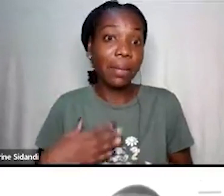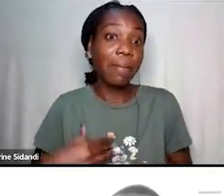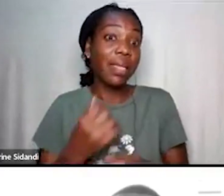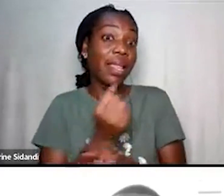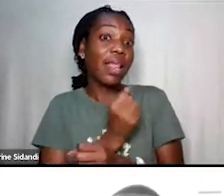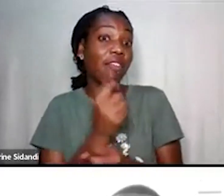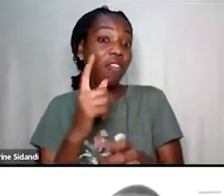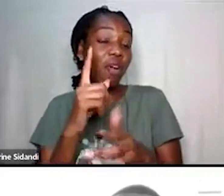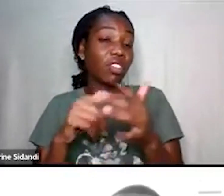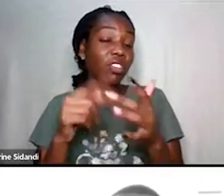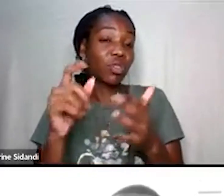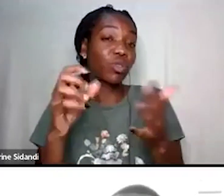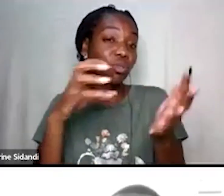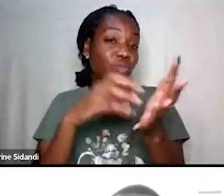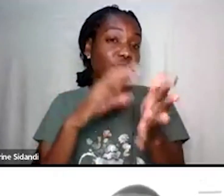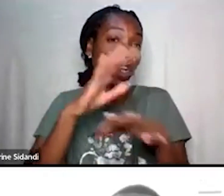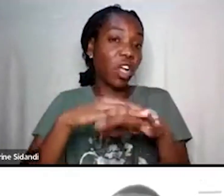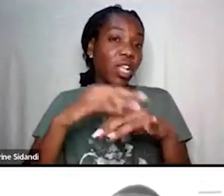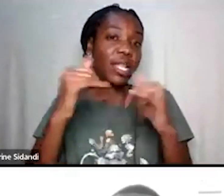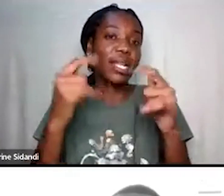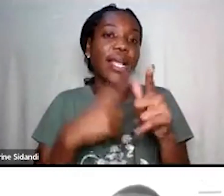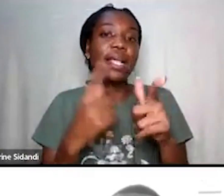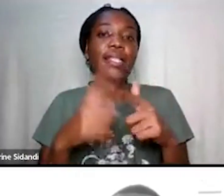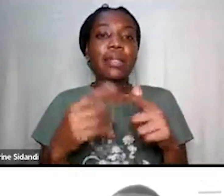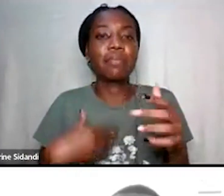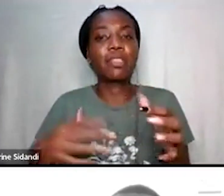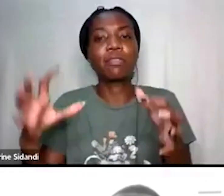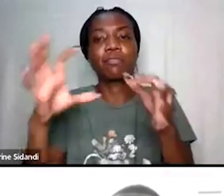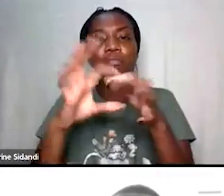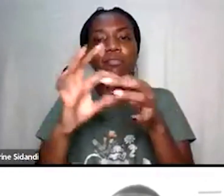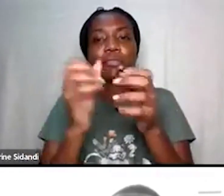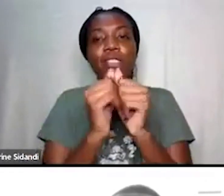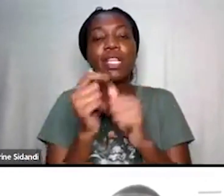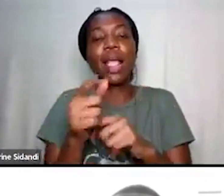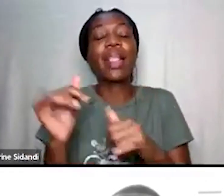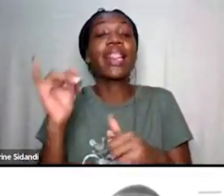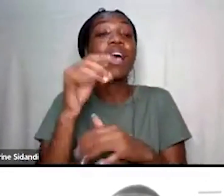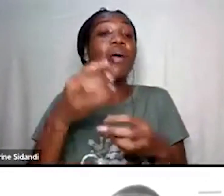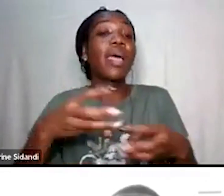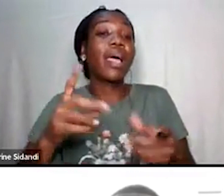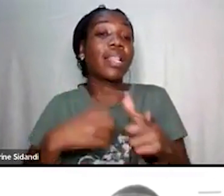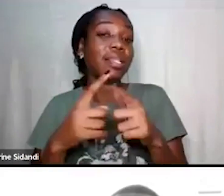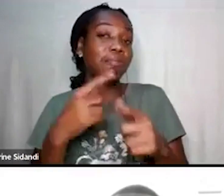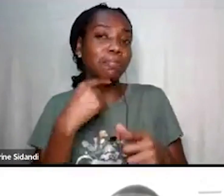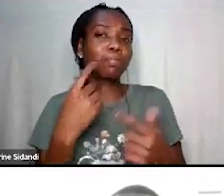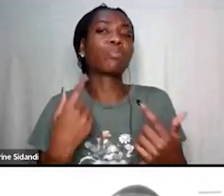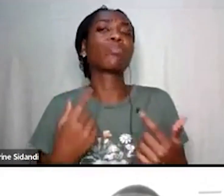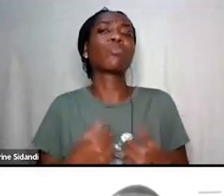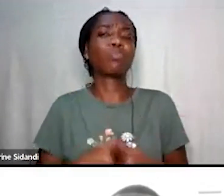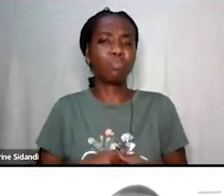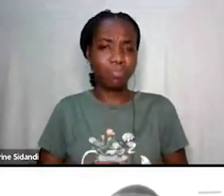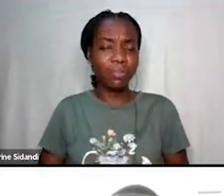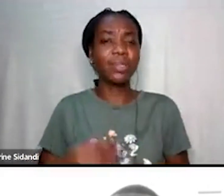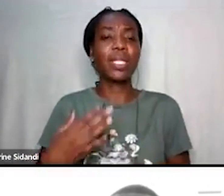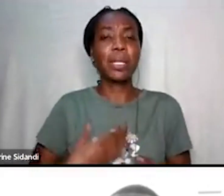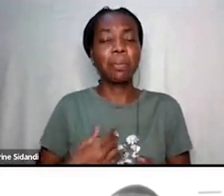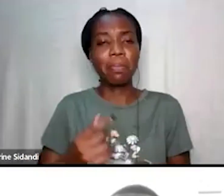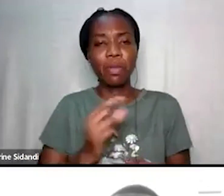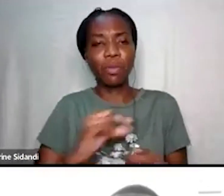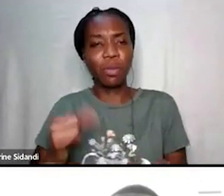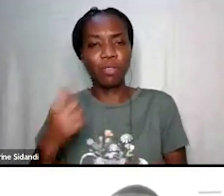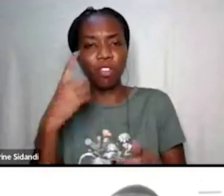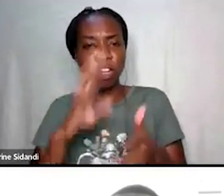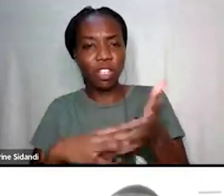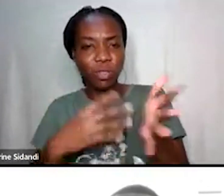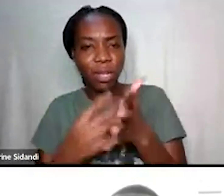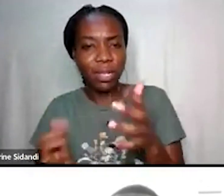post online. So you see, now I started connecting with him. And from then told me, oh, Then I told him, I'm the queen of networking and I love networking.